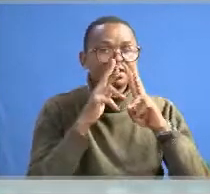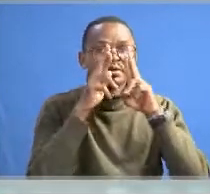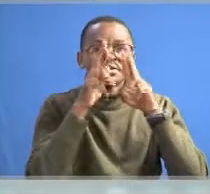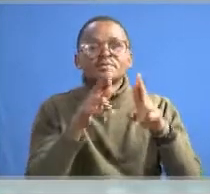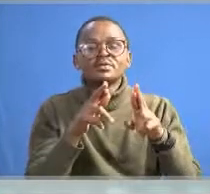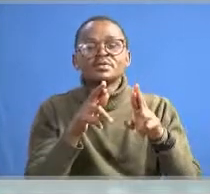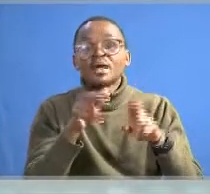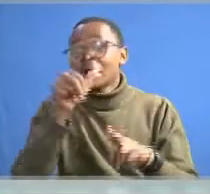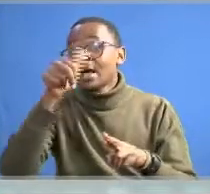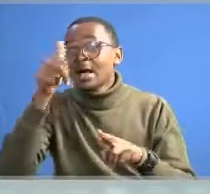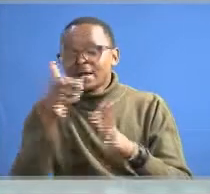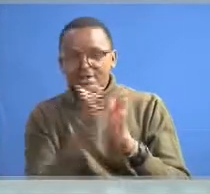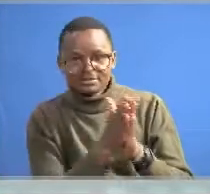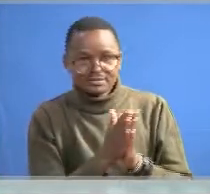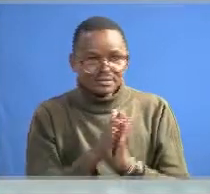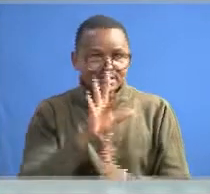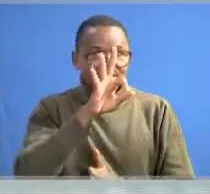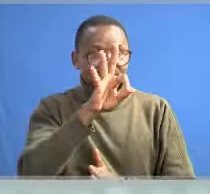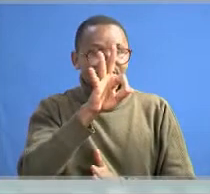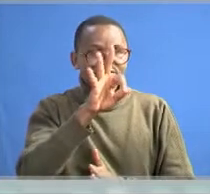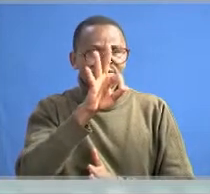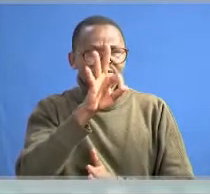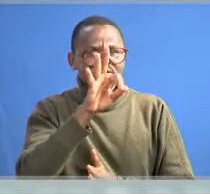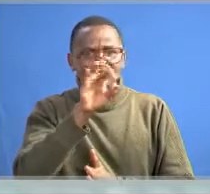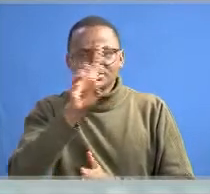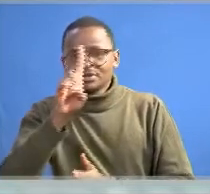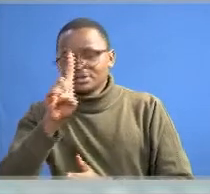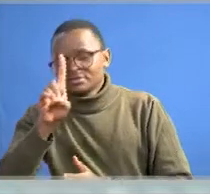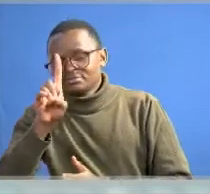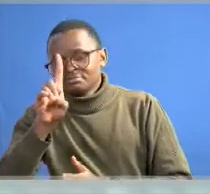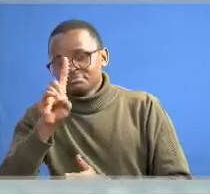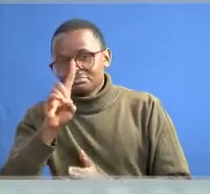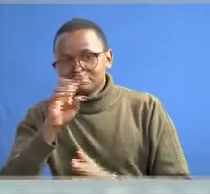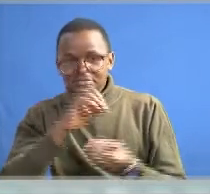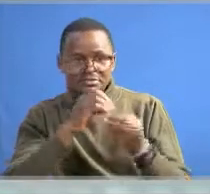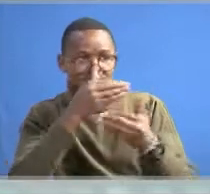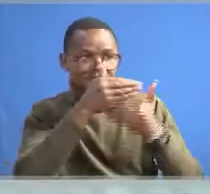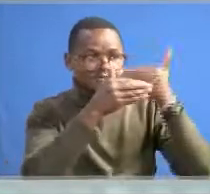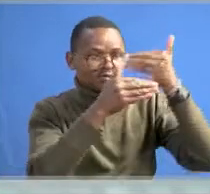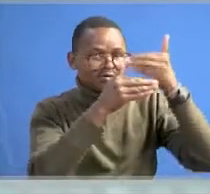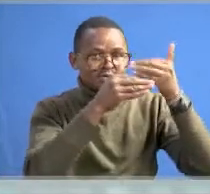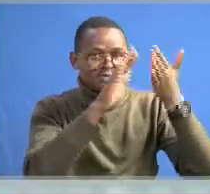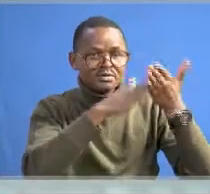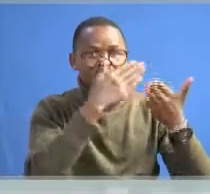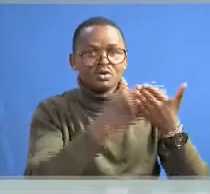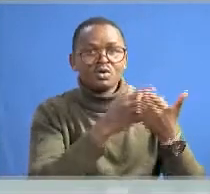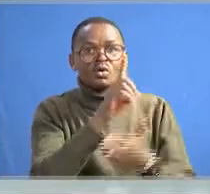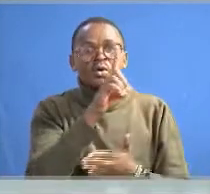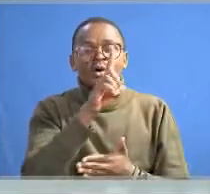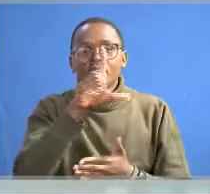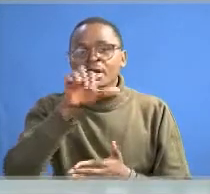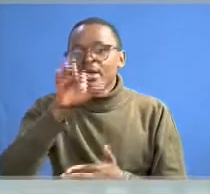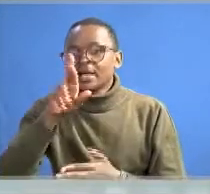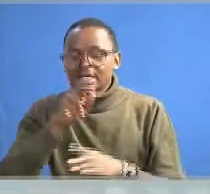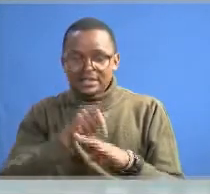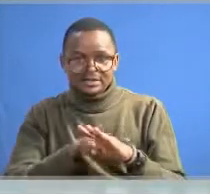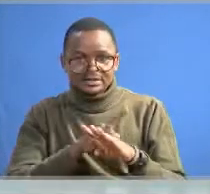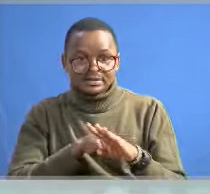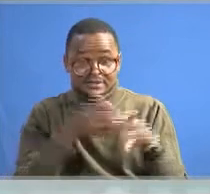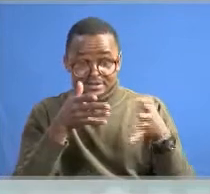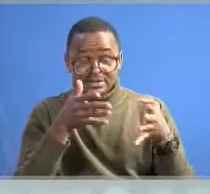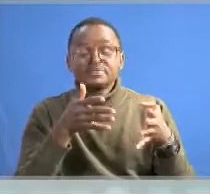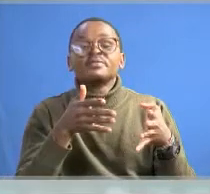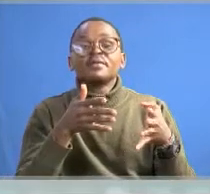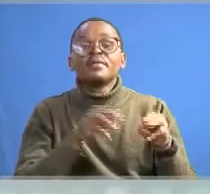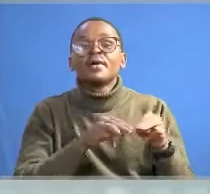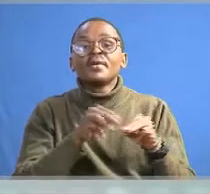Now, moving on to another feature story, 3D printing creates parts by building up objects one layer at a time. This method